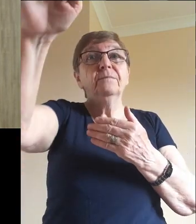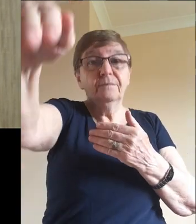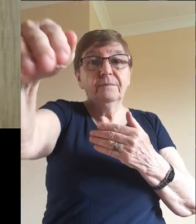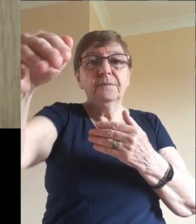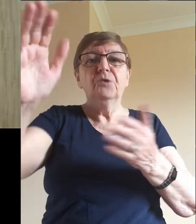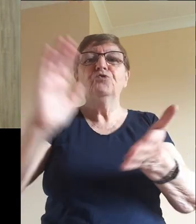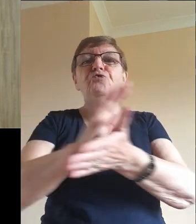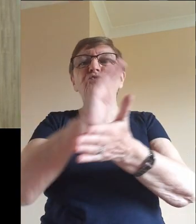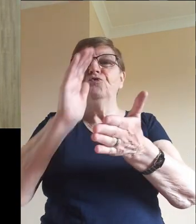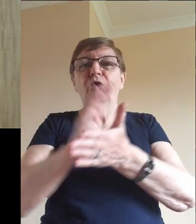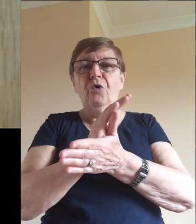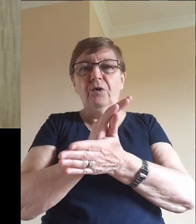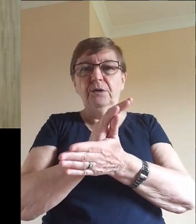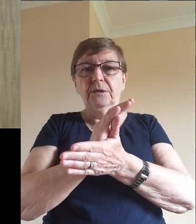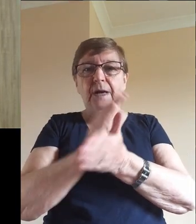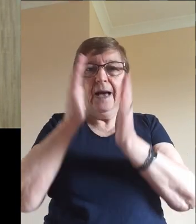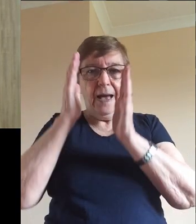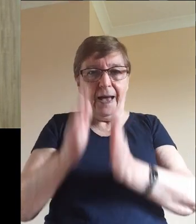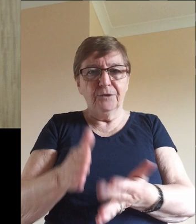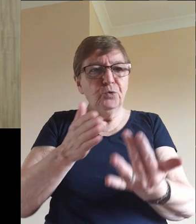seemingly barren place.